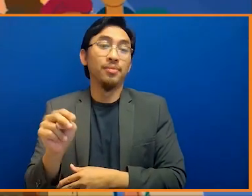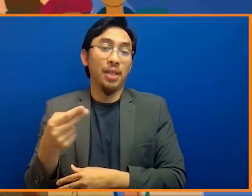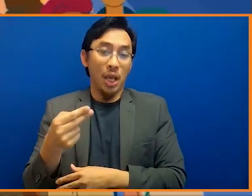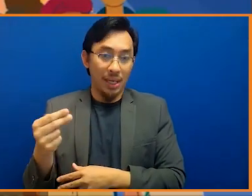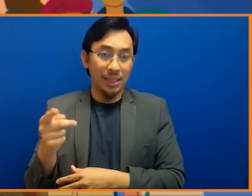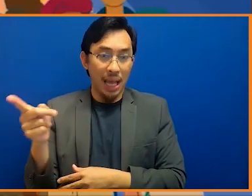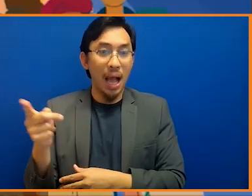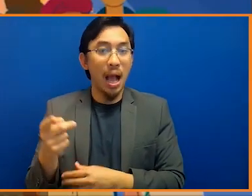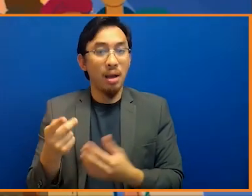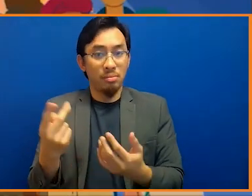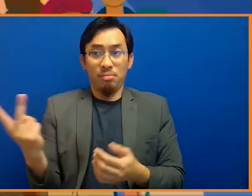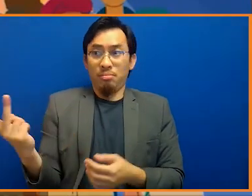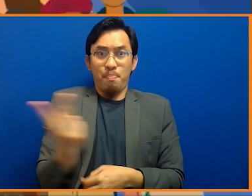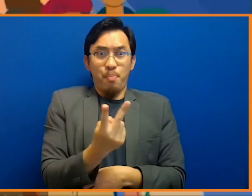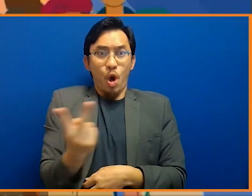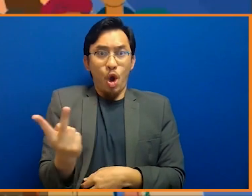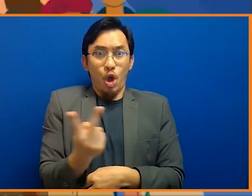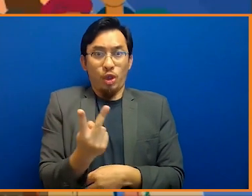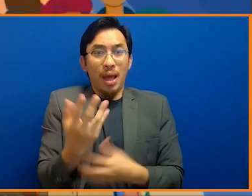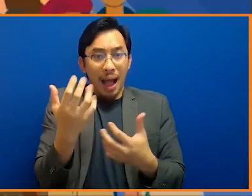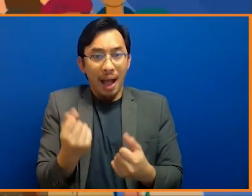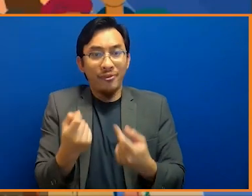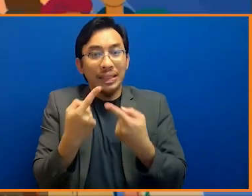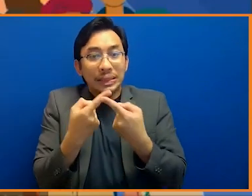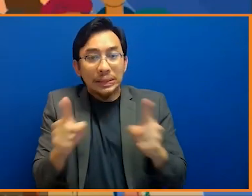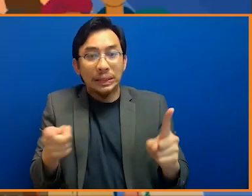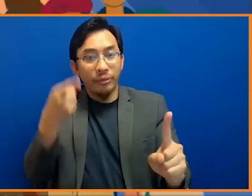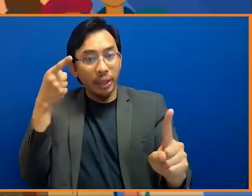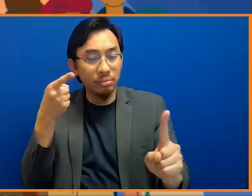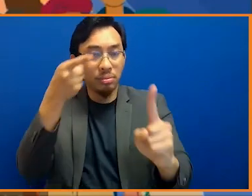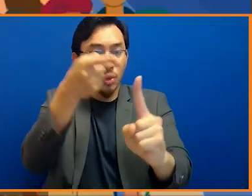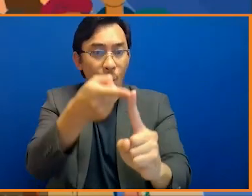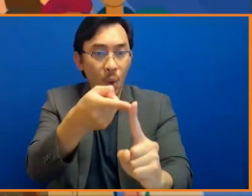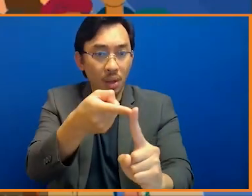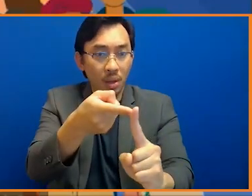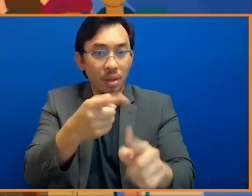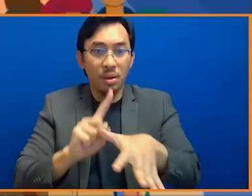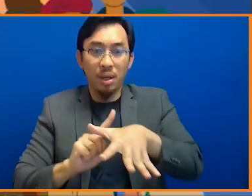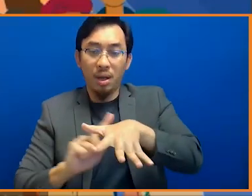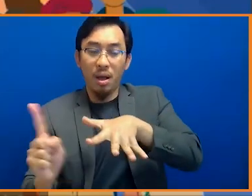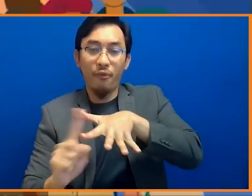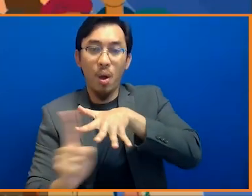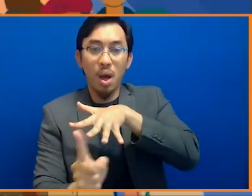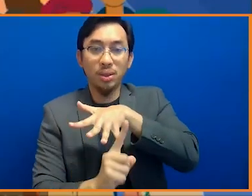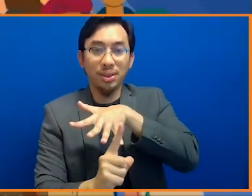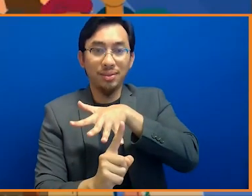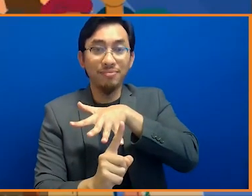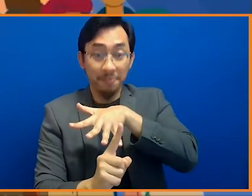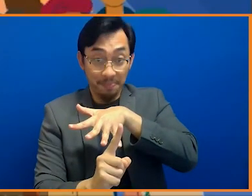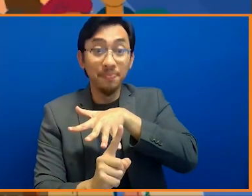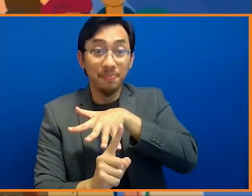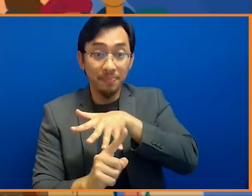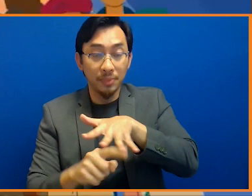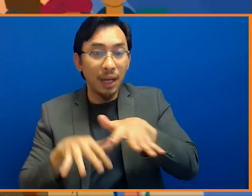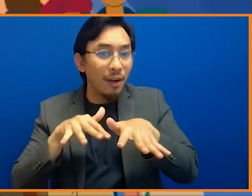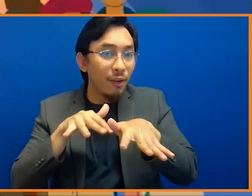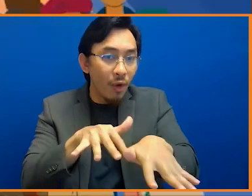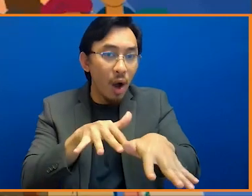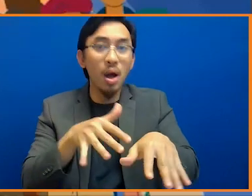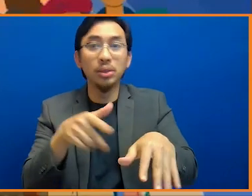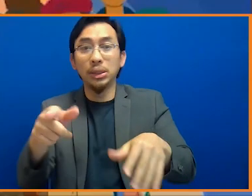Both of them are single purpose because from initial start, they were aimed as an evacuation